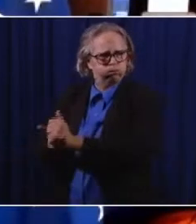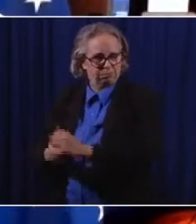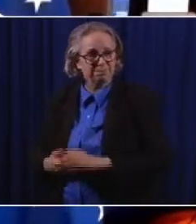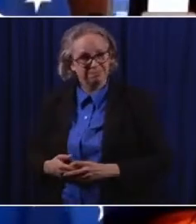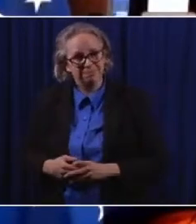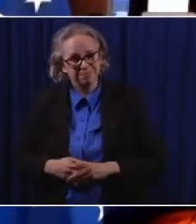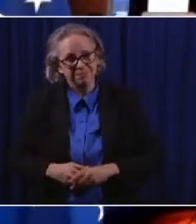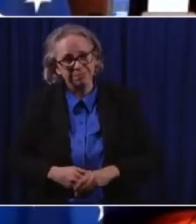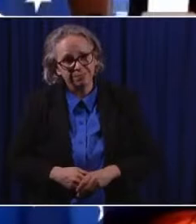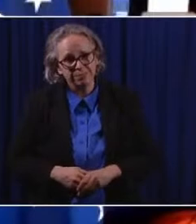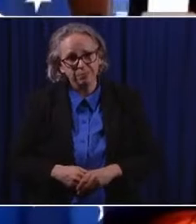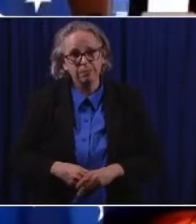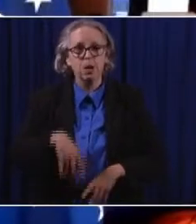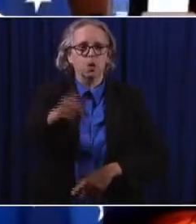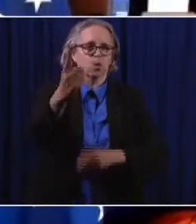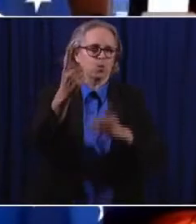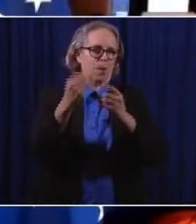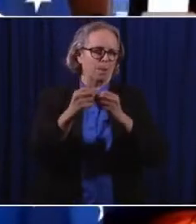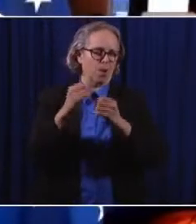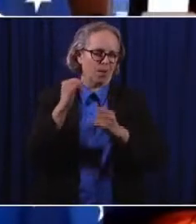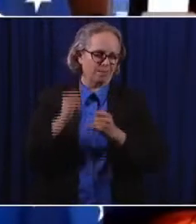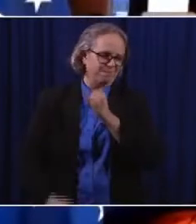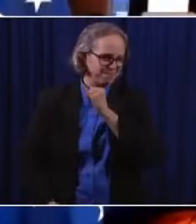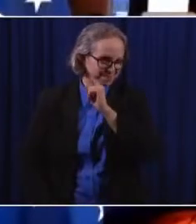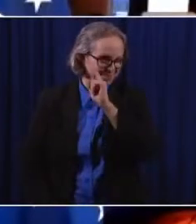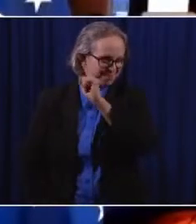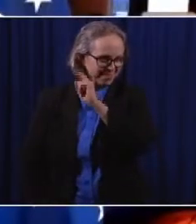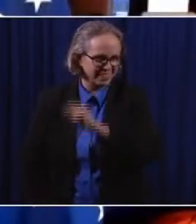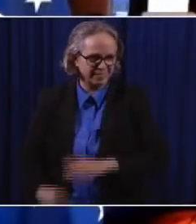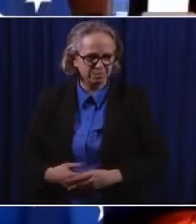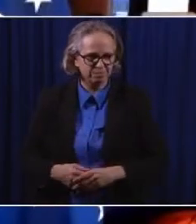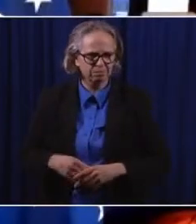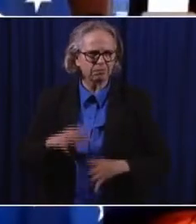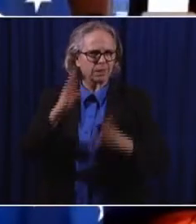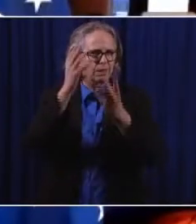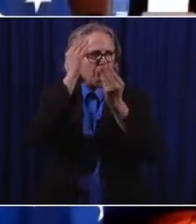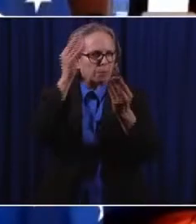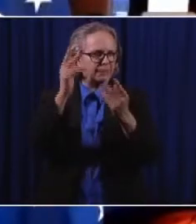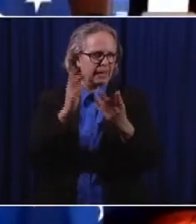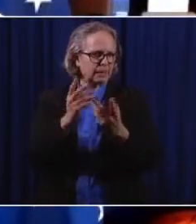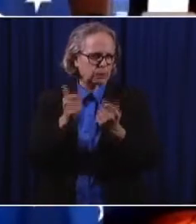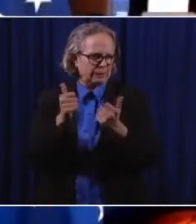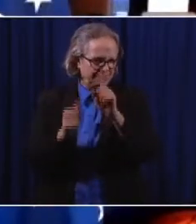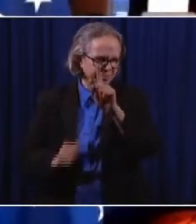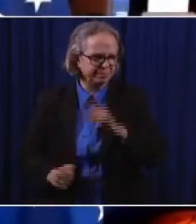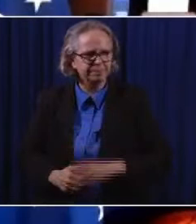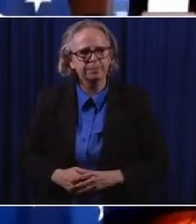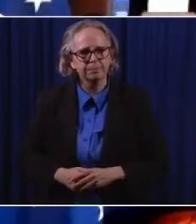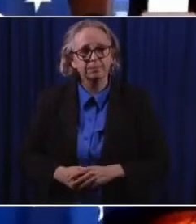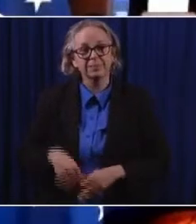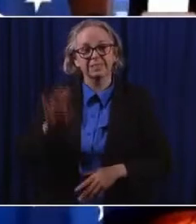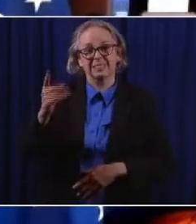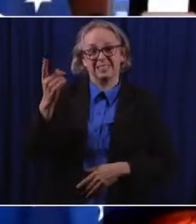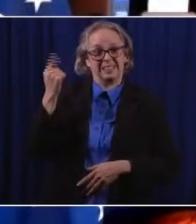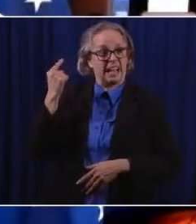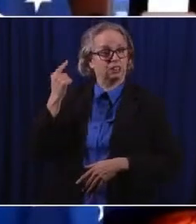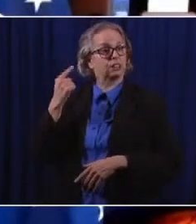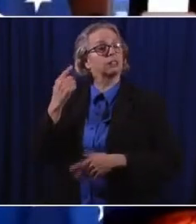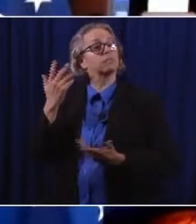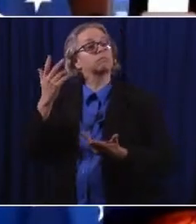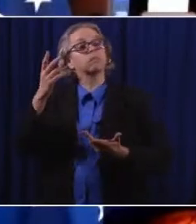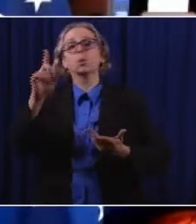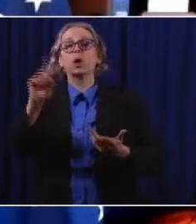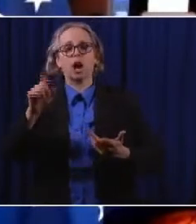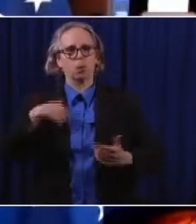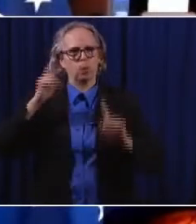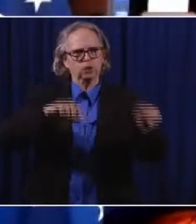finally, a quick update. Last year, I went to London to work with Jobs